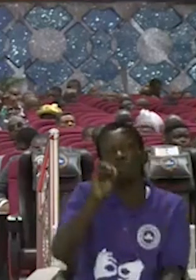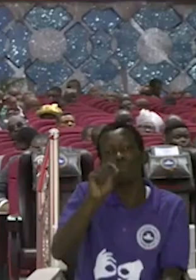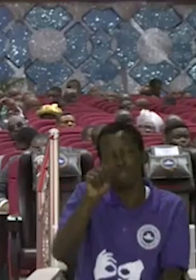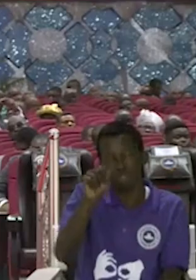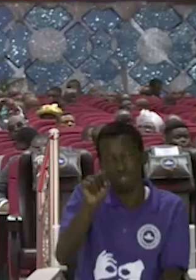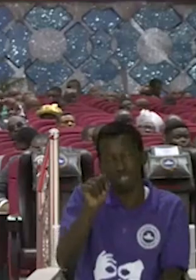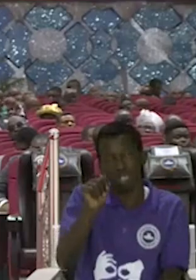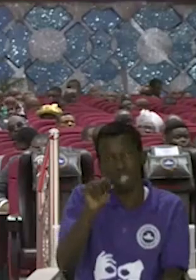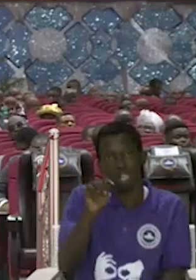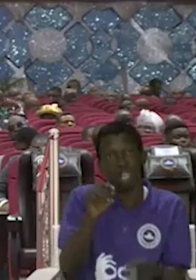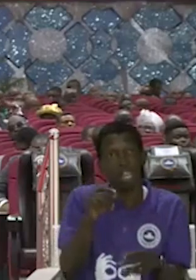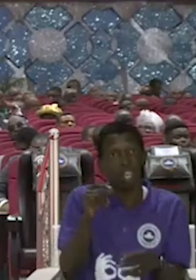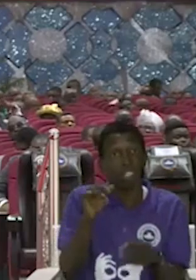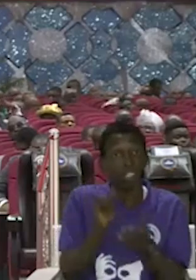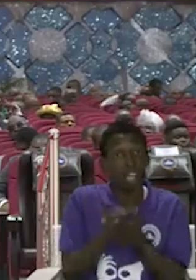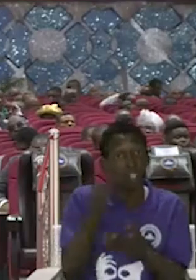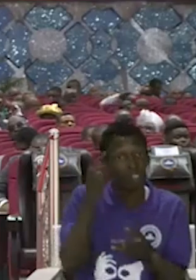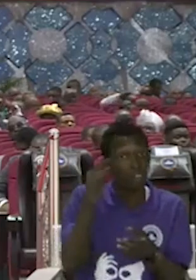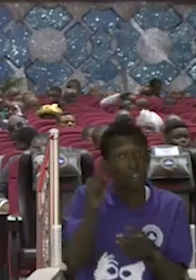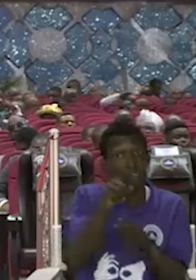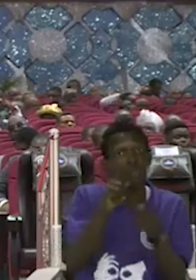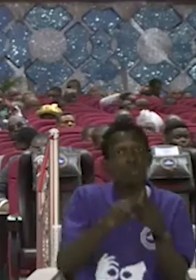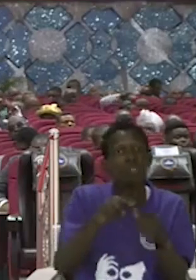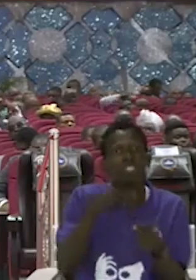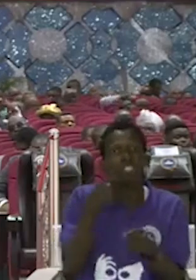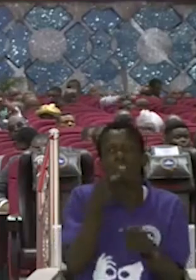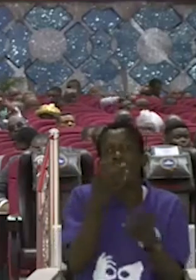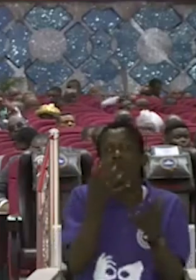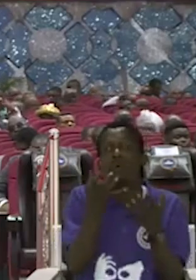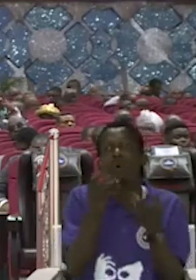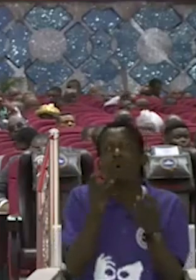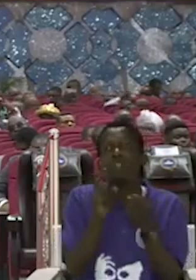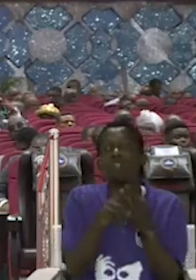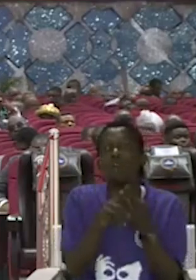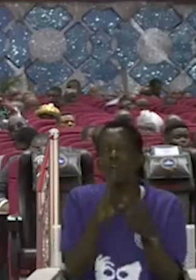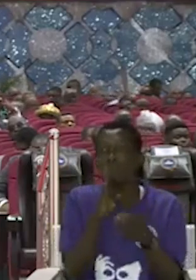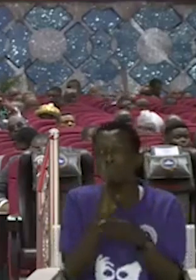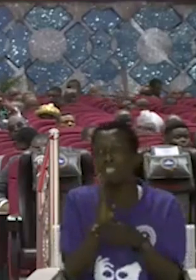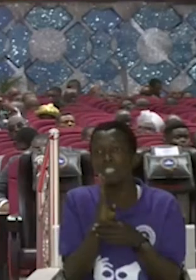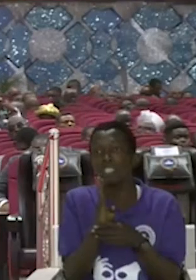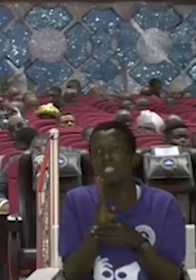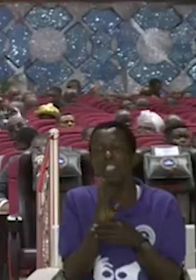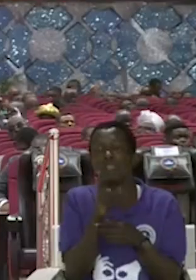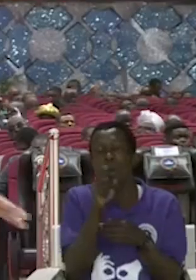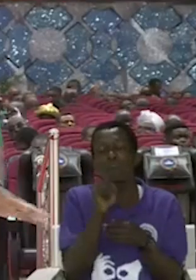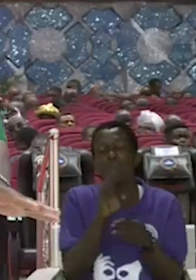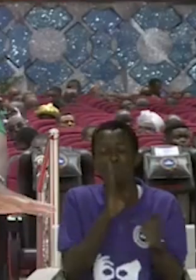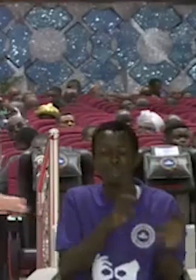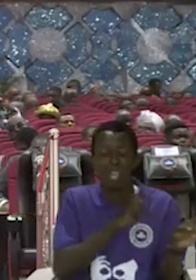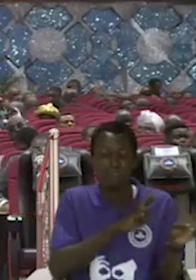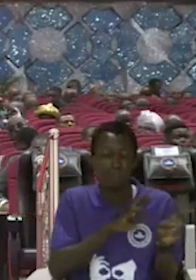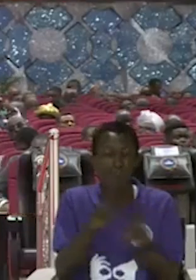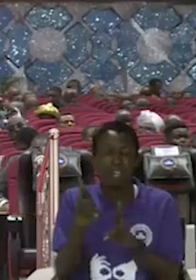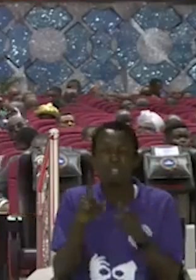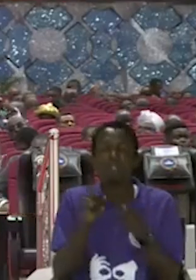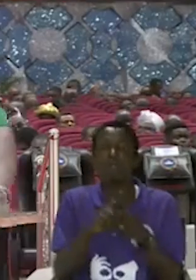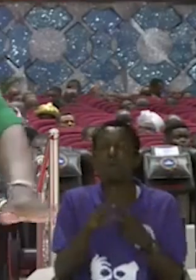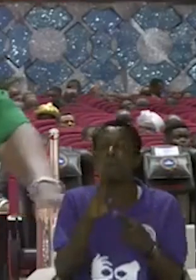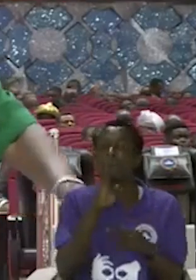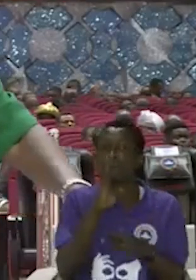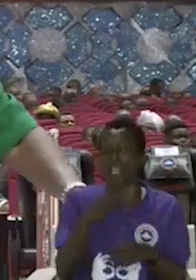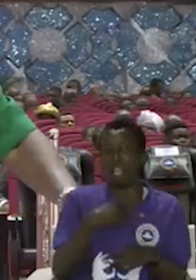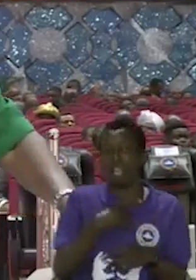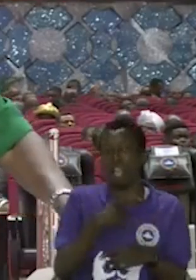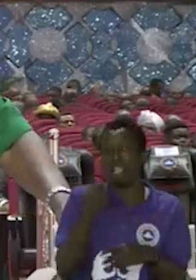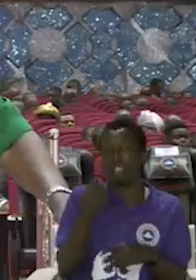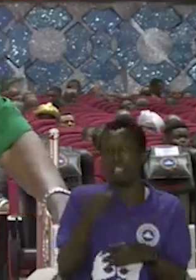to say you are to want to really be humble, you must be ready to be like the